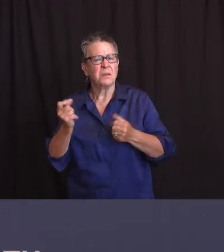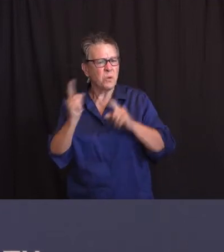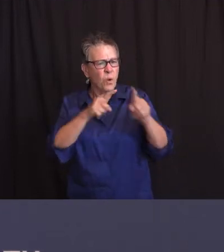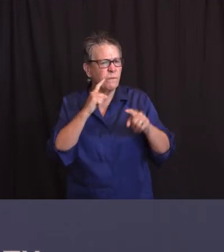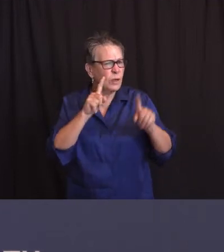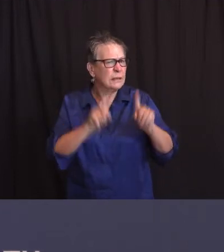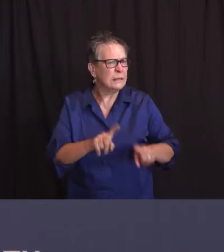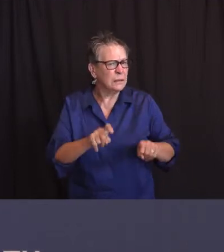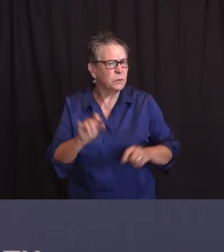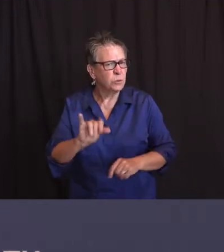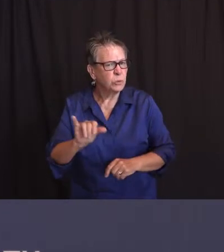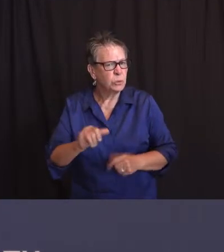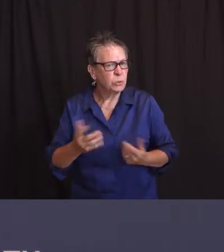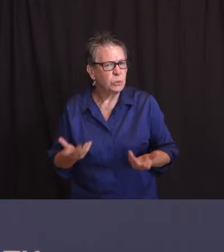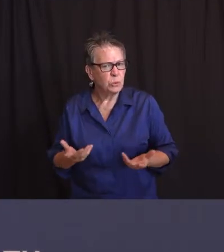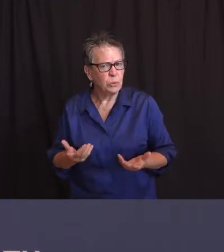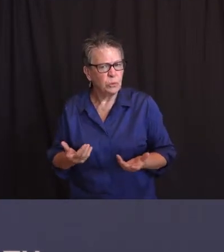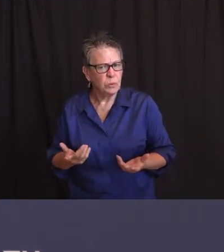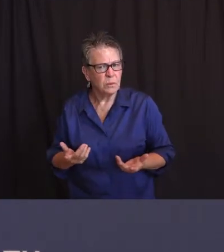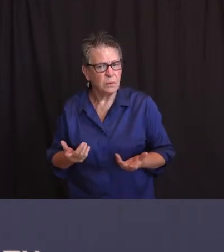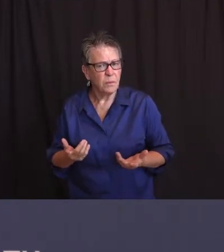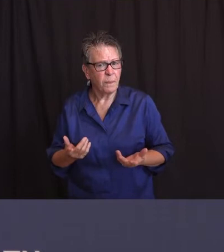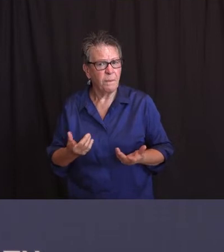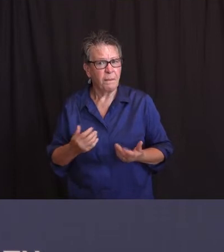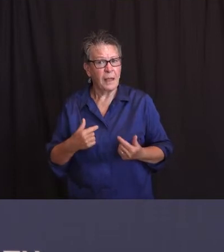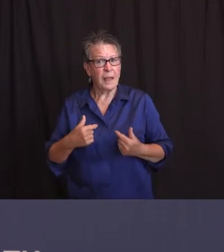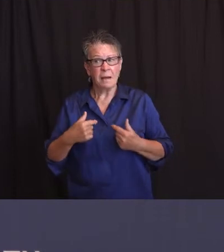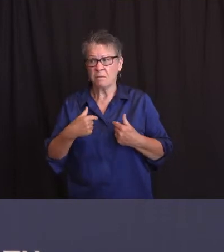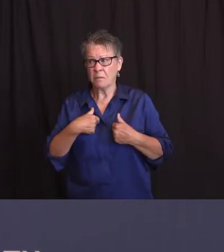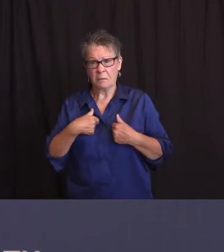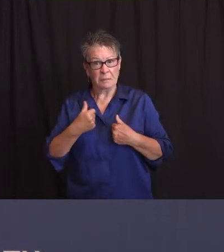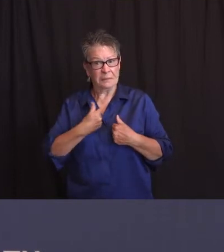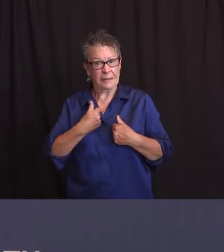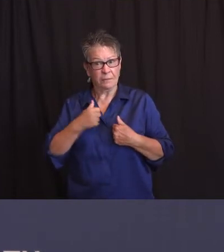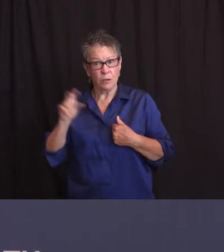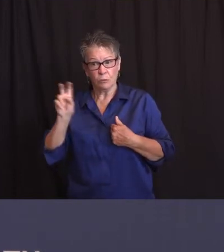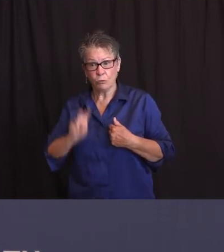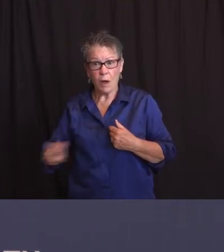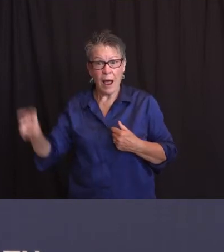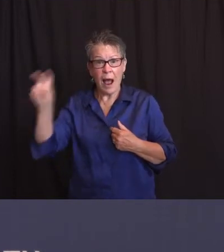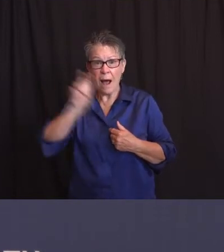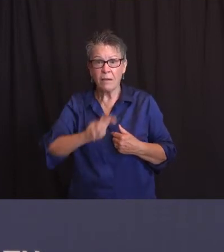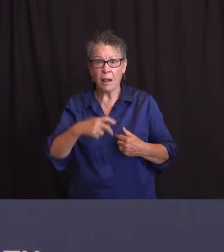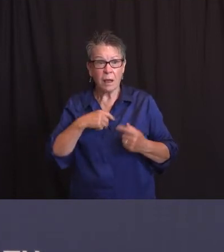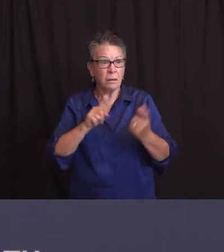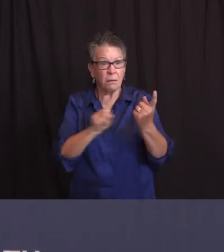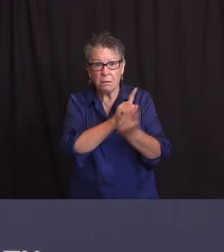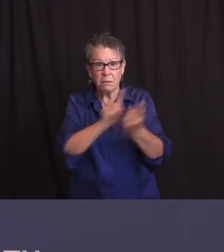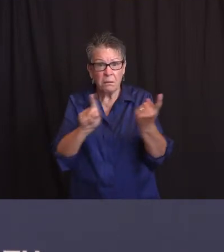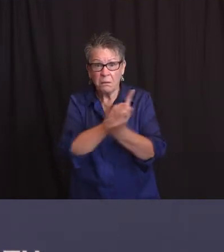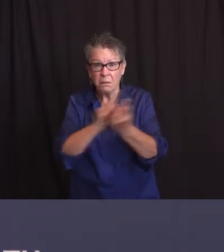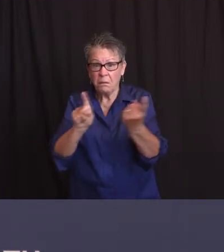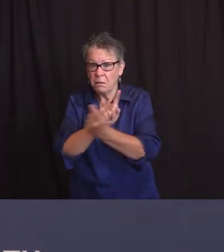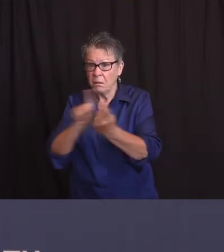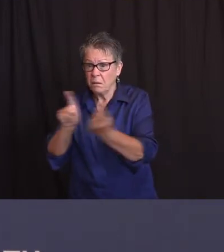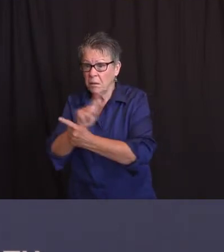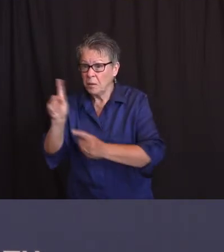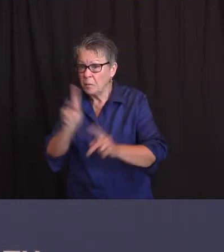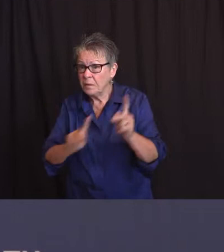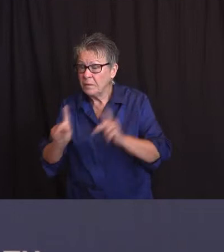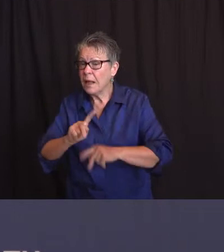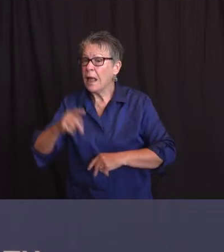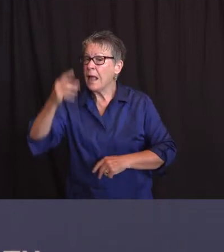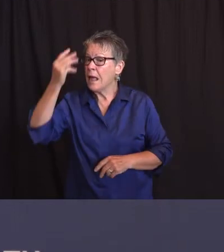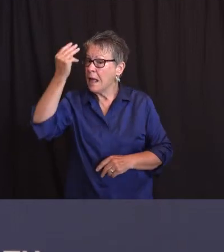own personal example. I'm doing a lot more in-person stuff, campaigning, things like that. So now I'm getting tested every Monday. I just got tested. I'm negative, by the